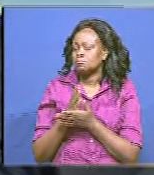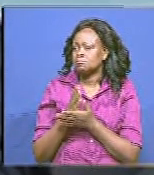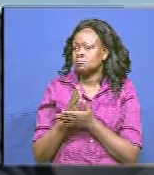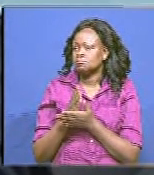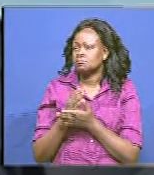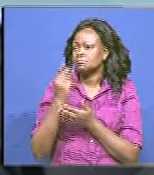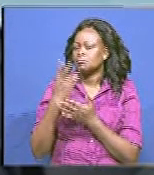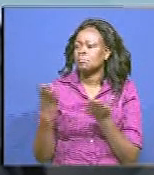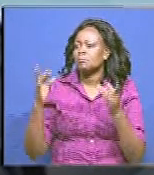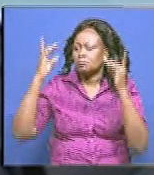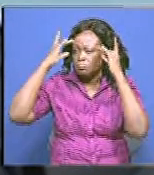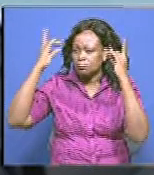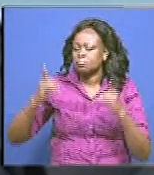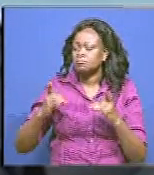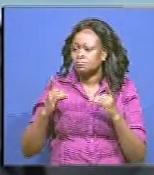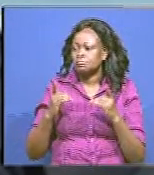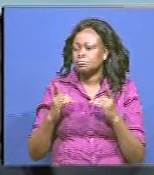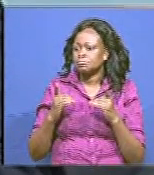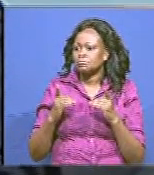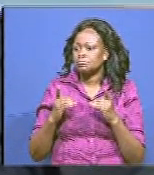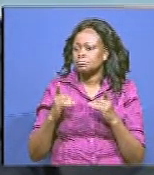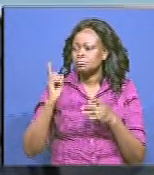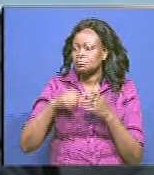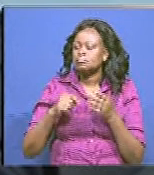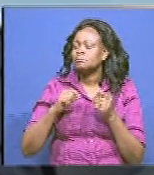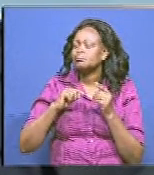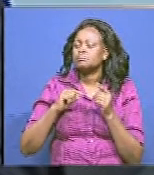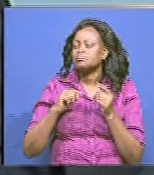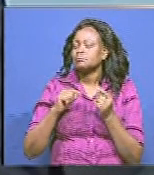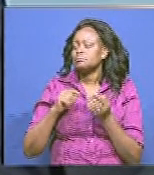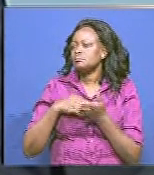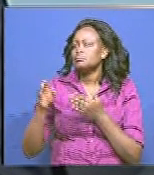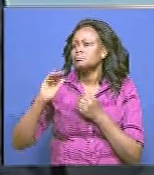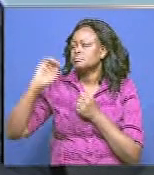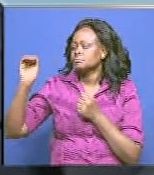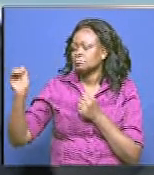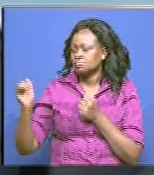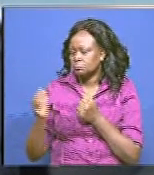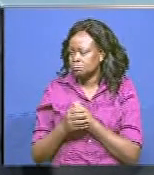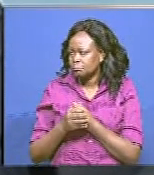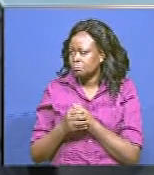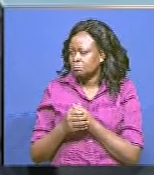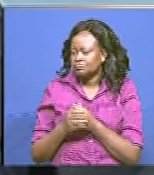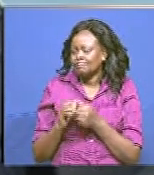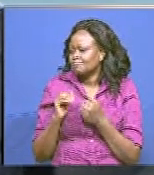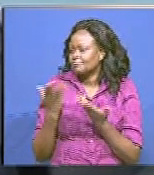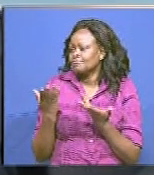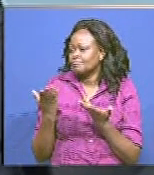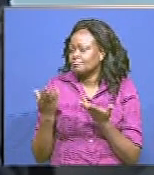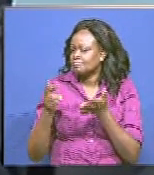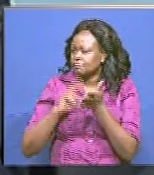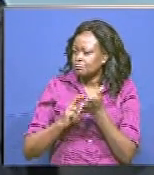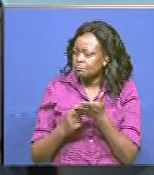two things determine what goes to counties. Not just about